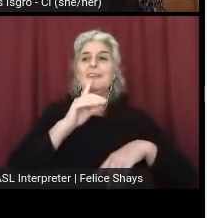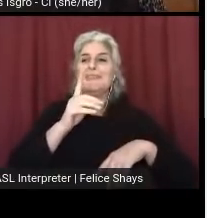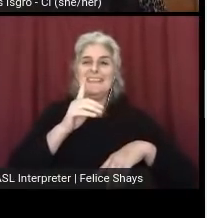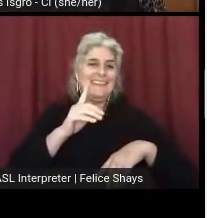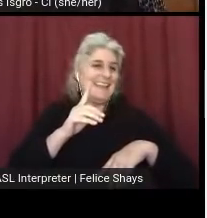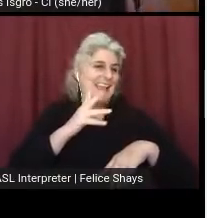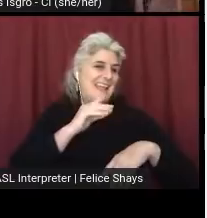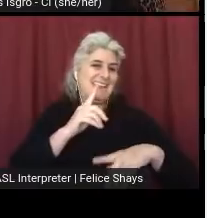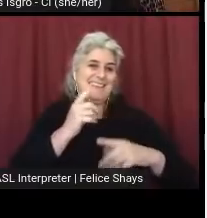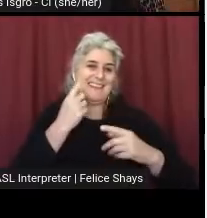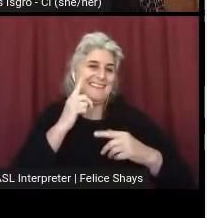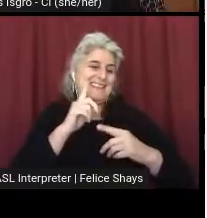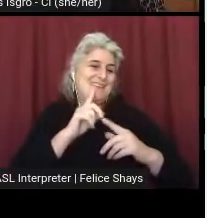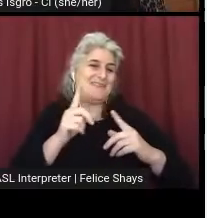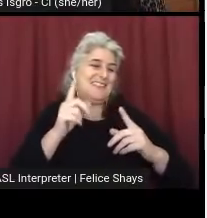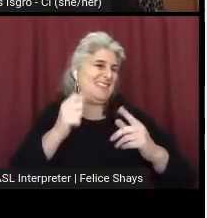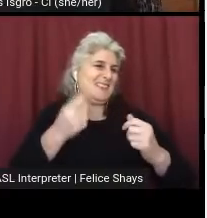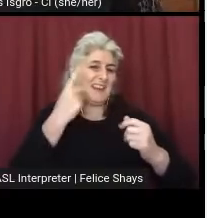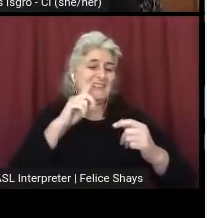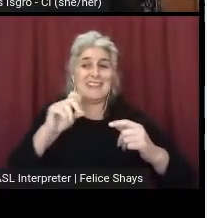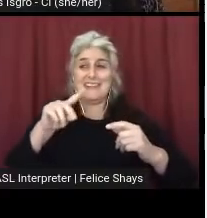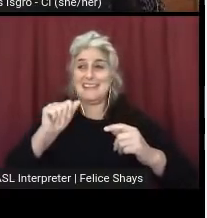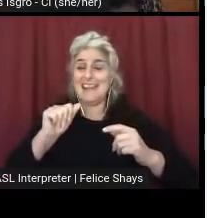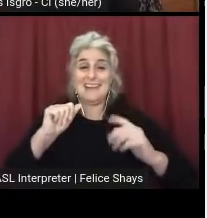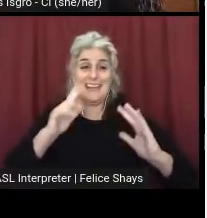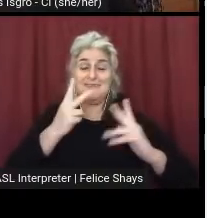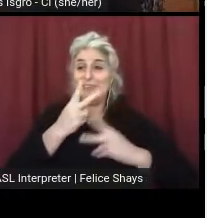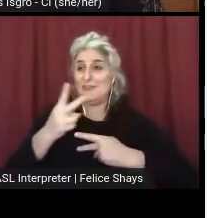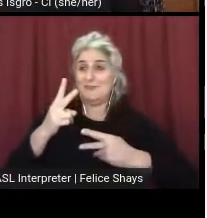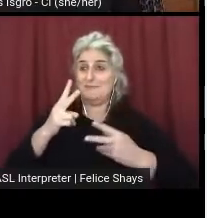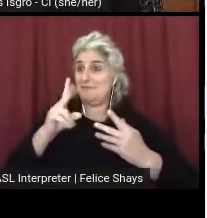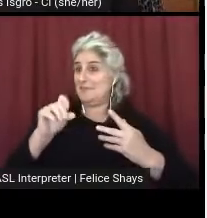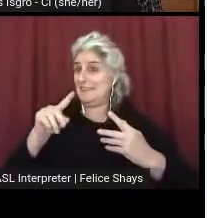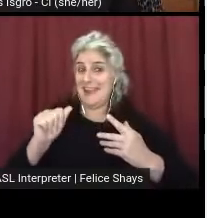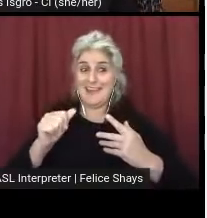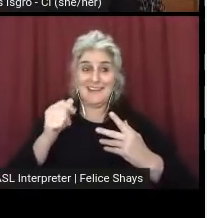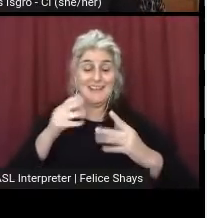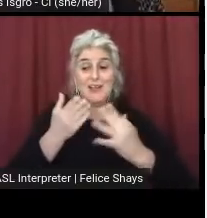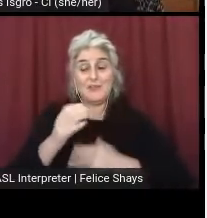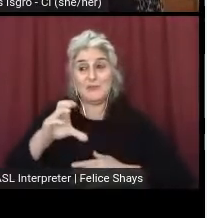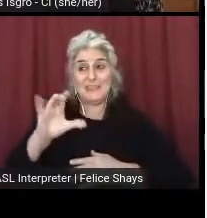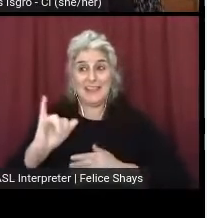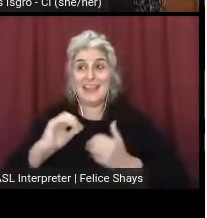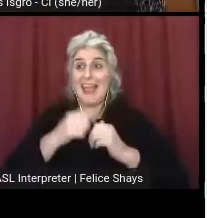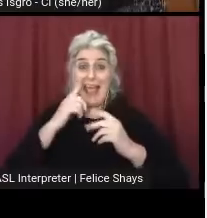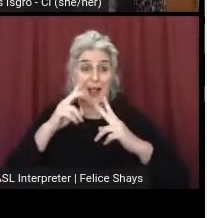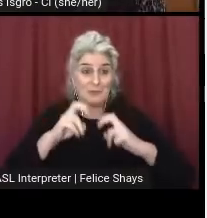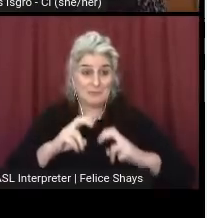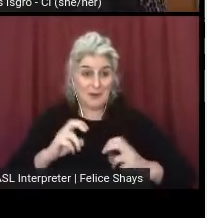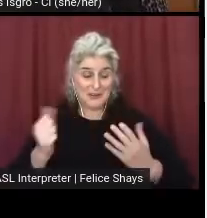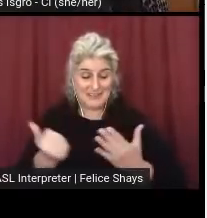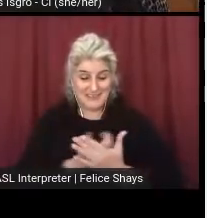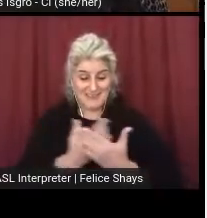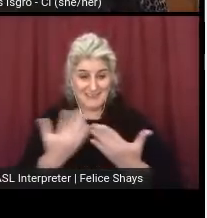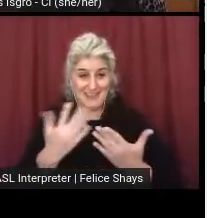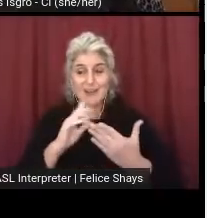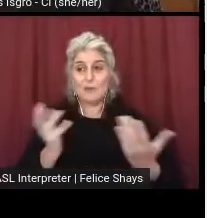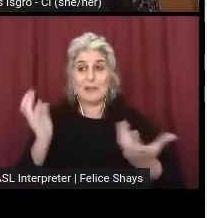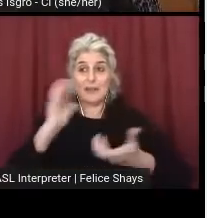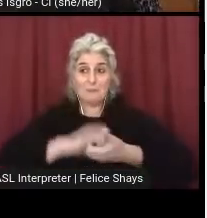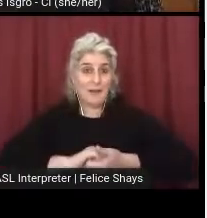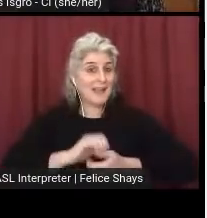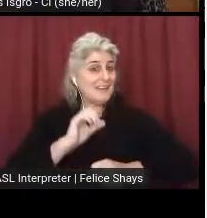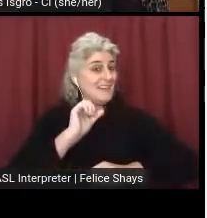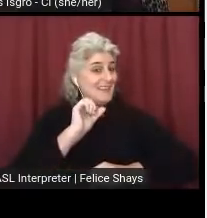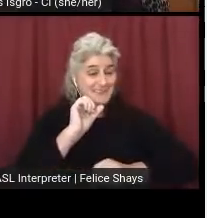engagement, video view data, you name it. At CI, the way that we start to parse through all of that is we combine the power of Facebook and Instagram